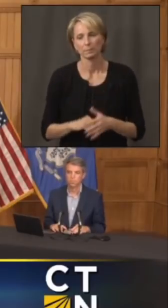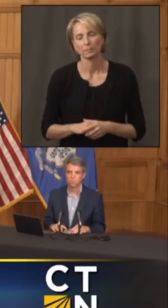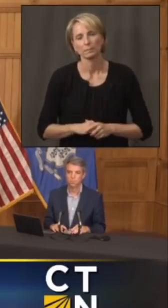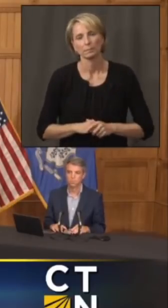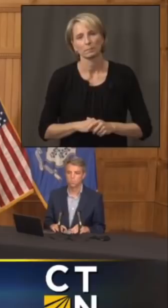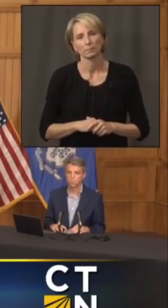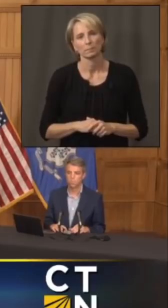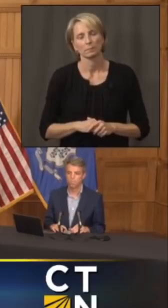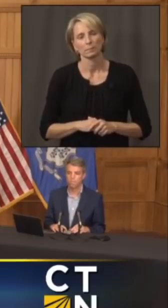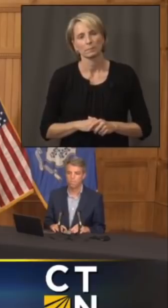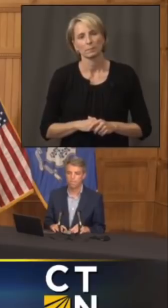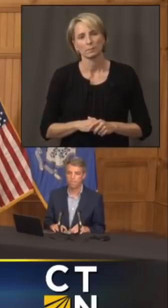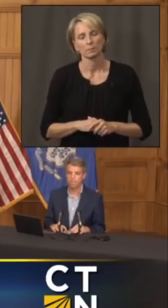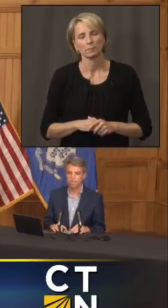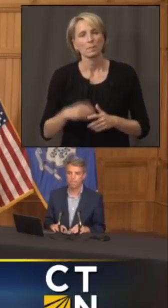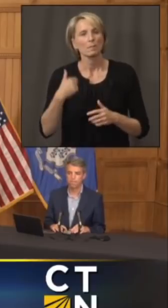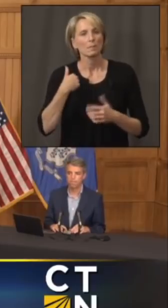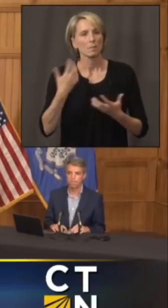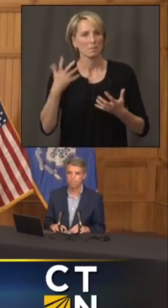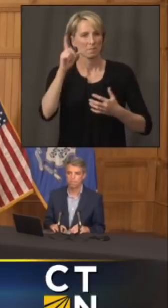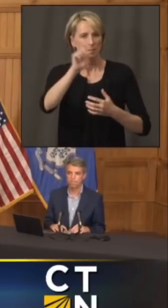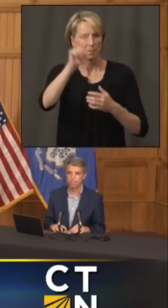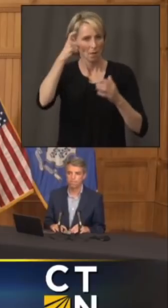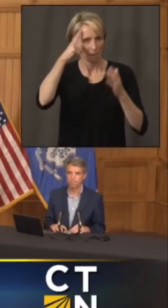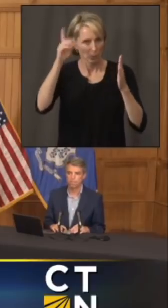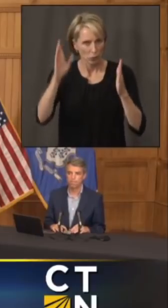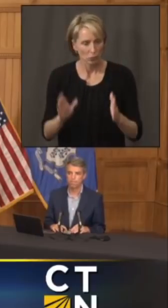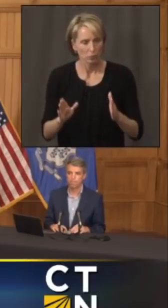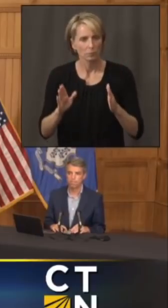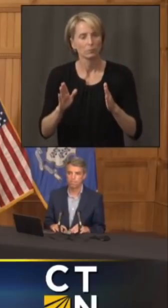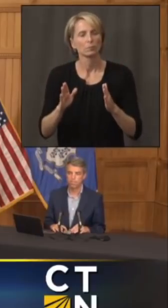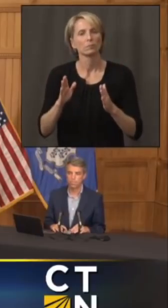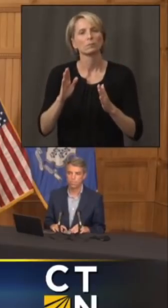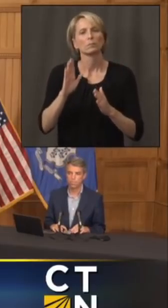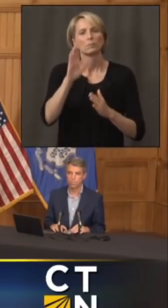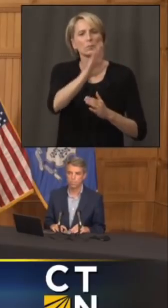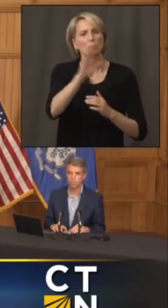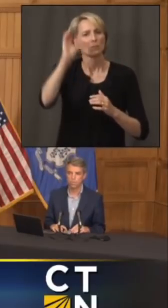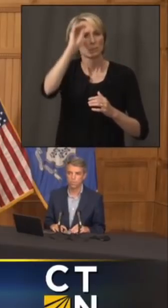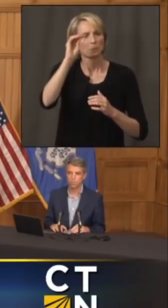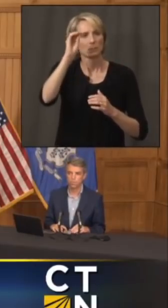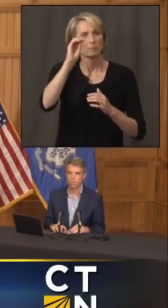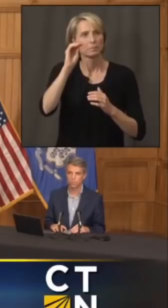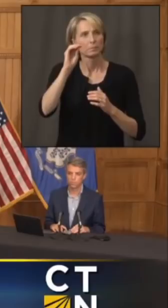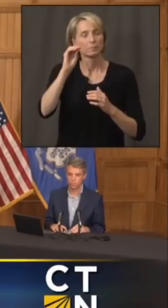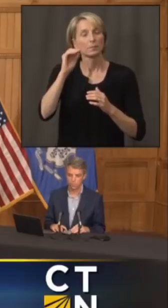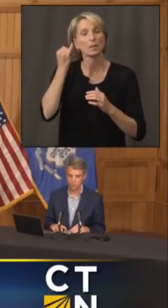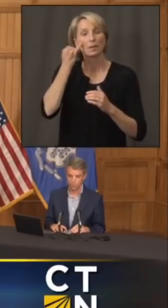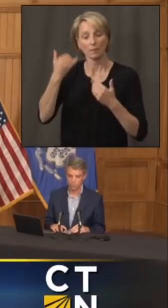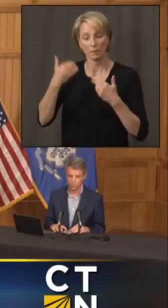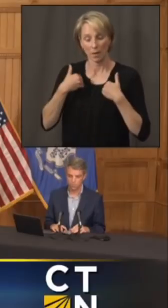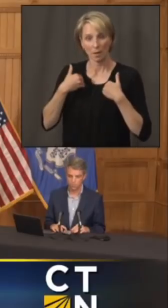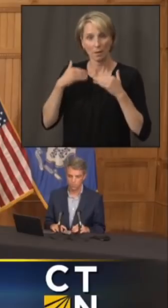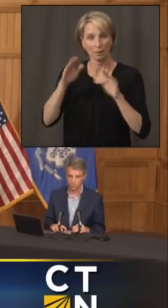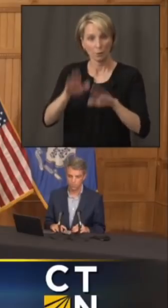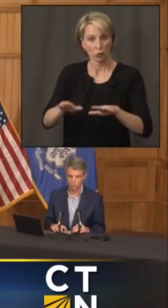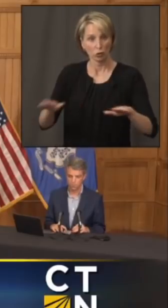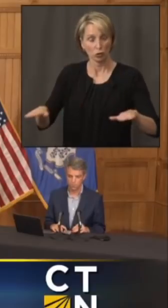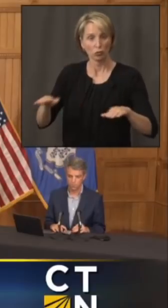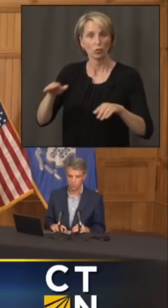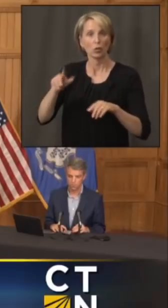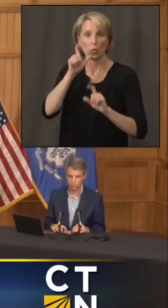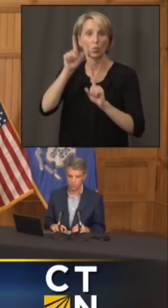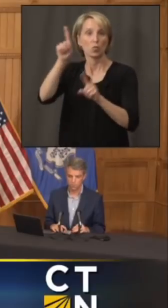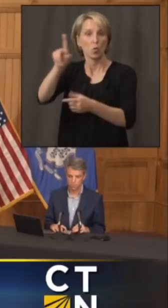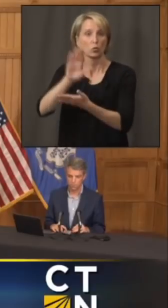Thanks, Max. Governor, I wanted to know what your feeling is about, so kids who are in this hybrid model, and the